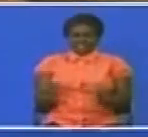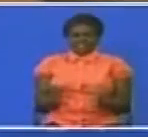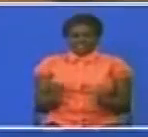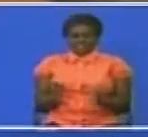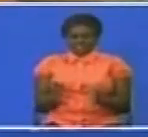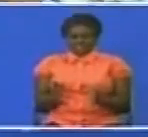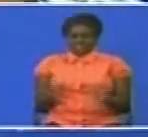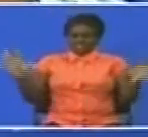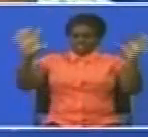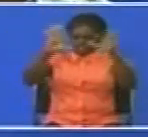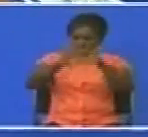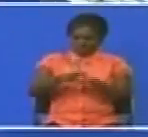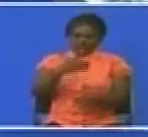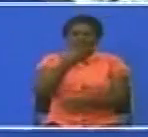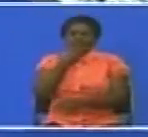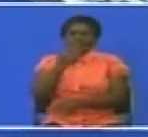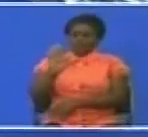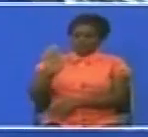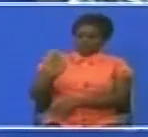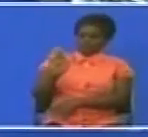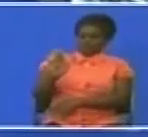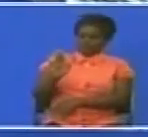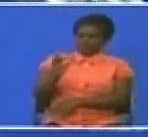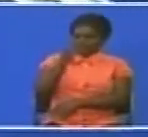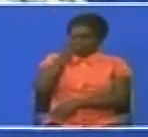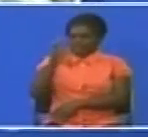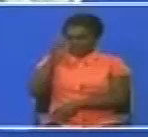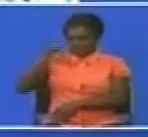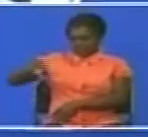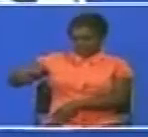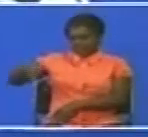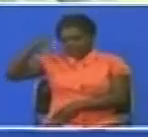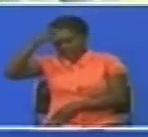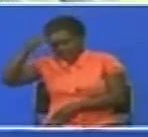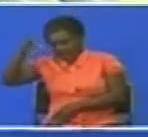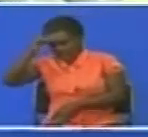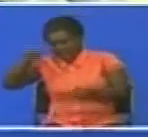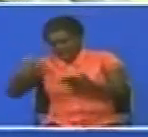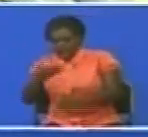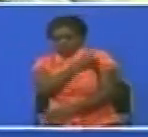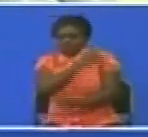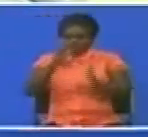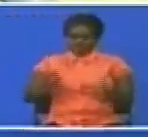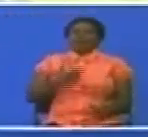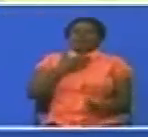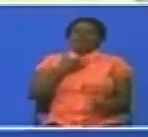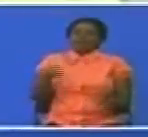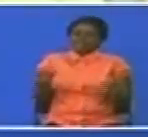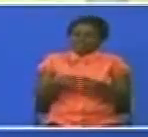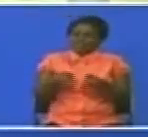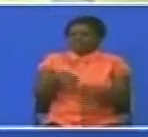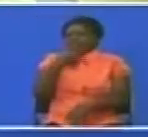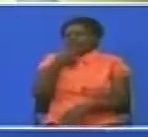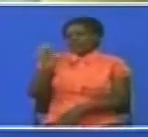Kenga joins his father daily at his dental clinic in Nyeri Town and proudly learns the ropes. He wants to be just like his father,